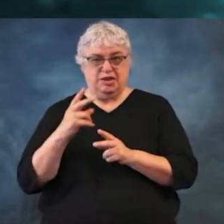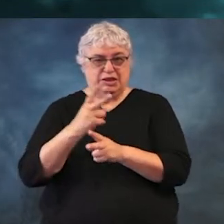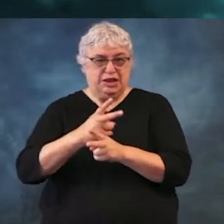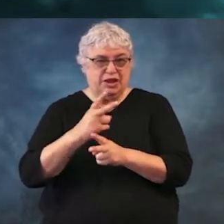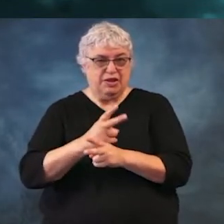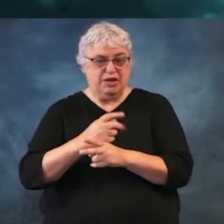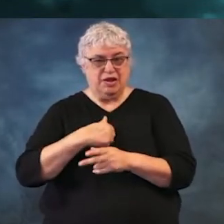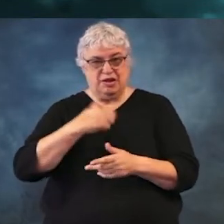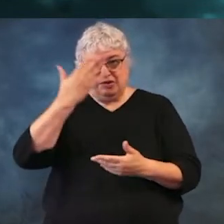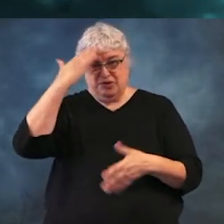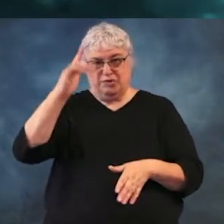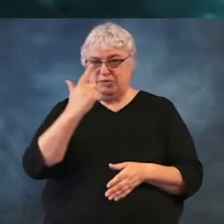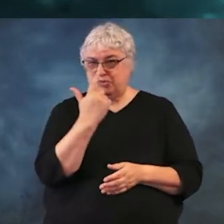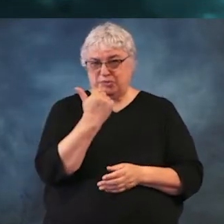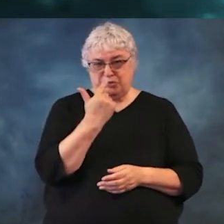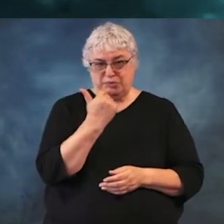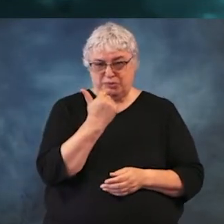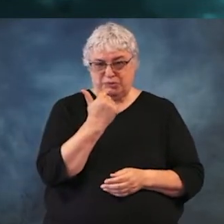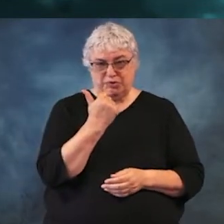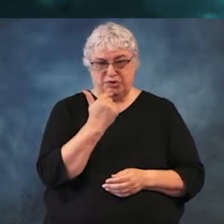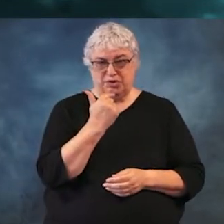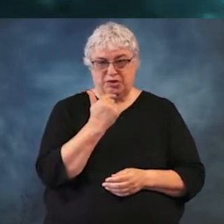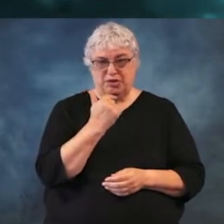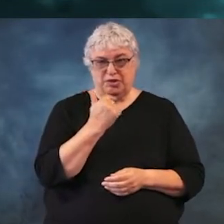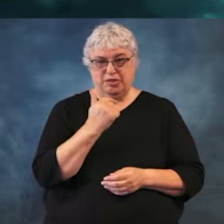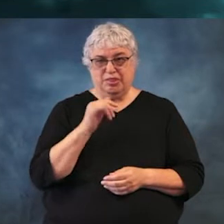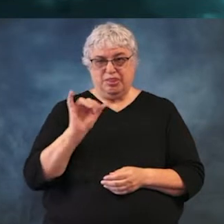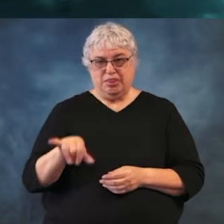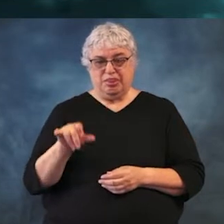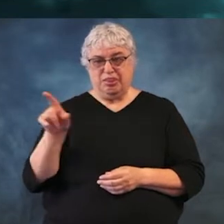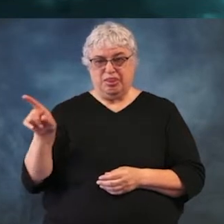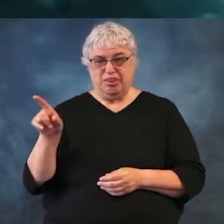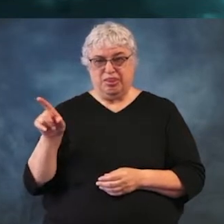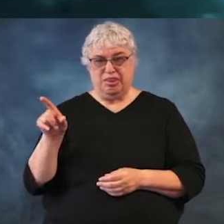caregiver or someone that I wasn't familiar with, that way that